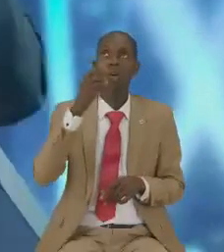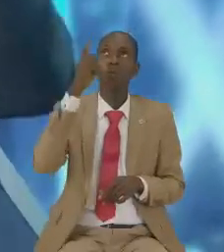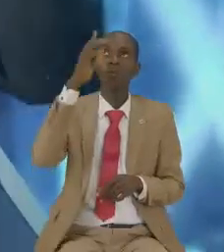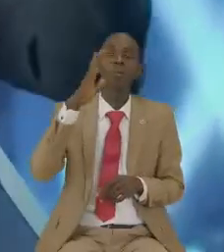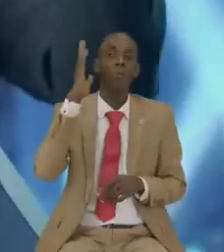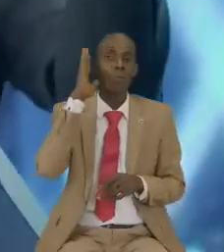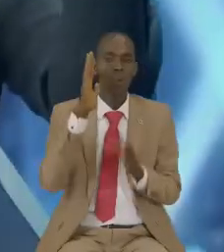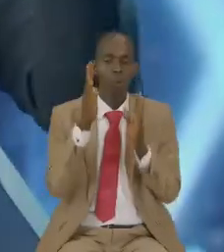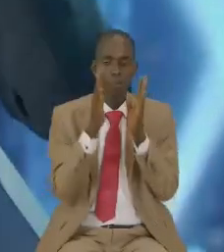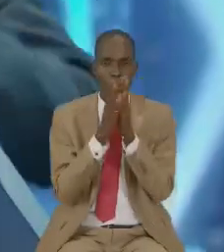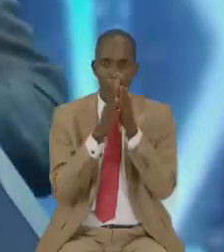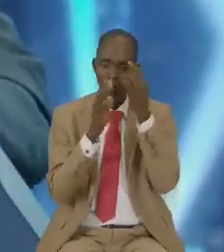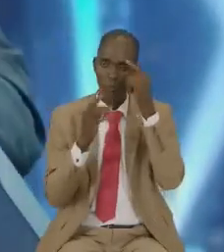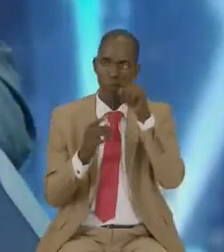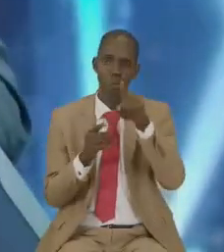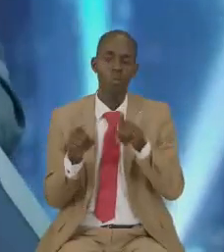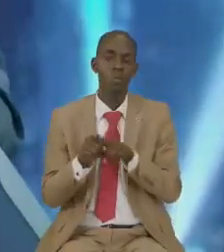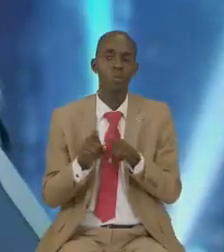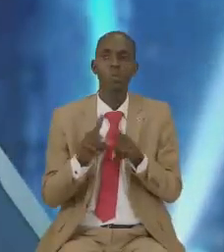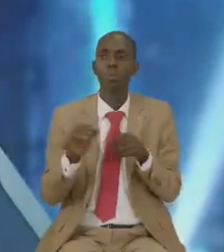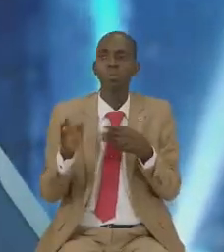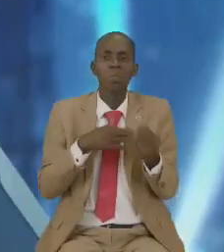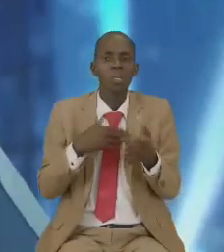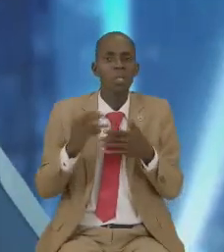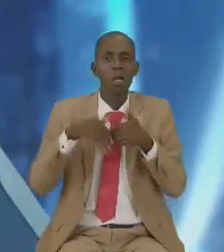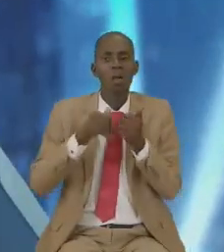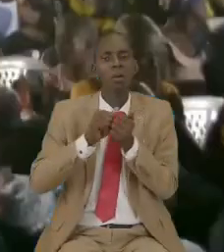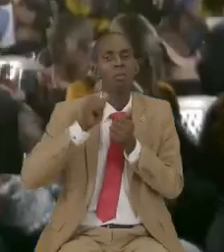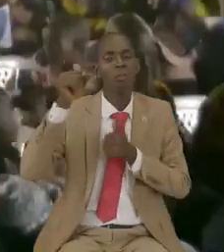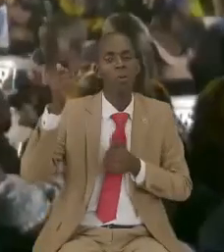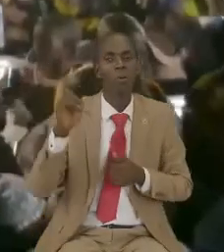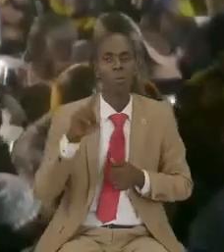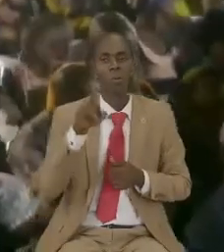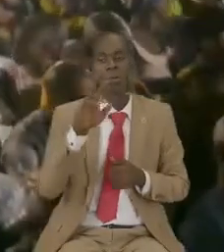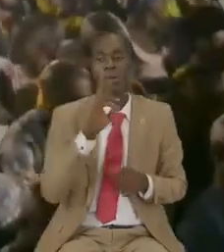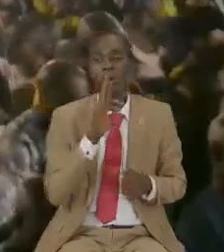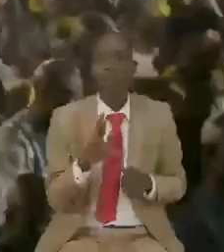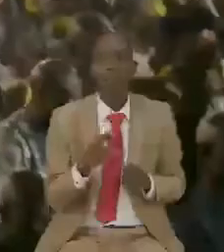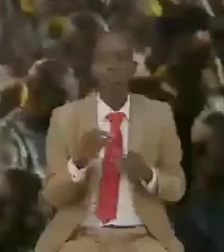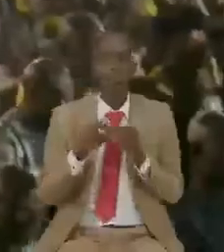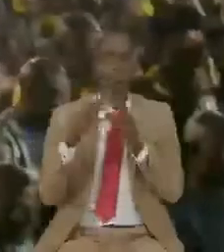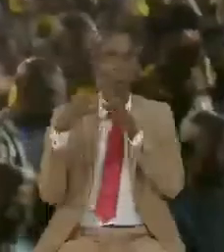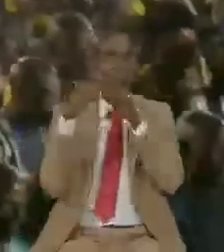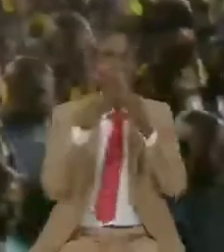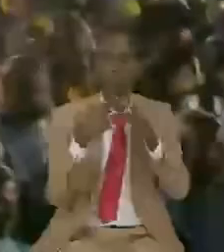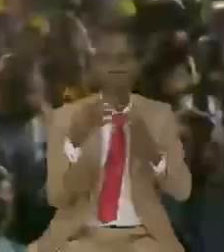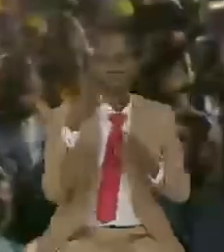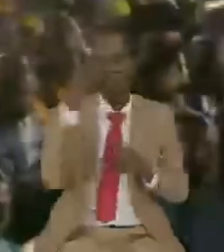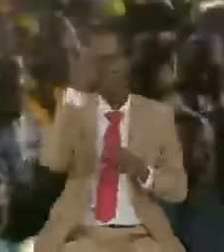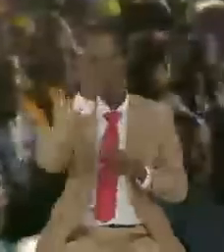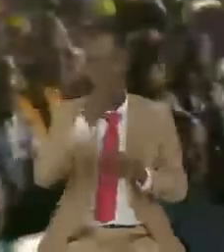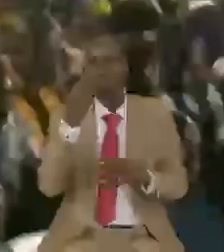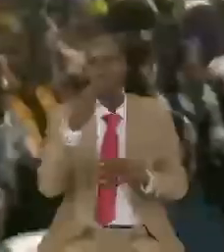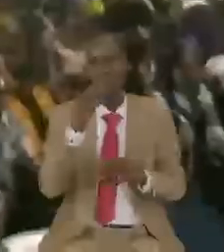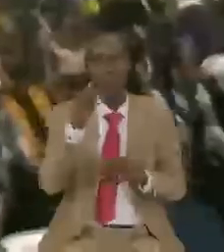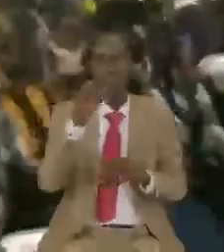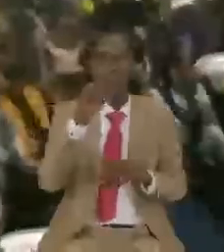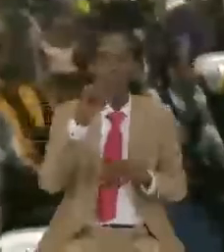no matter the location where you are now, in America, in Europe, in Asia, in